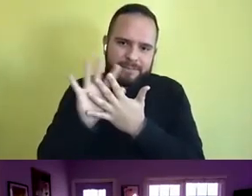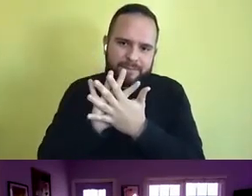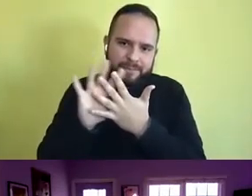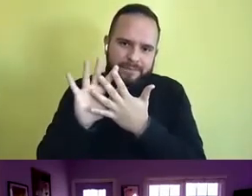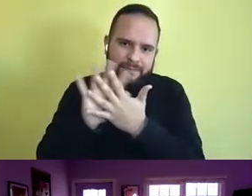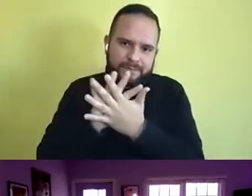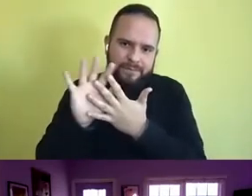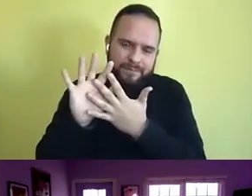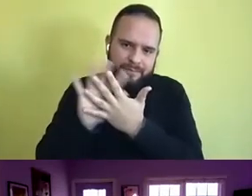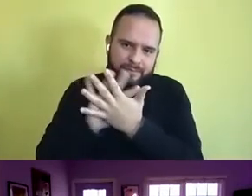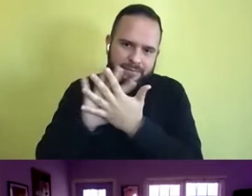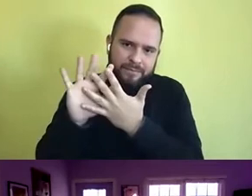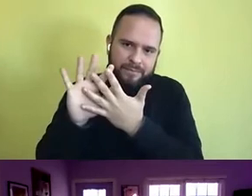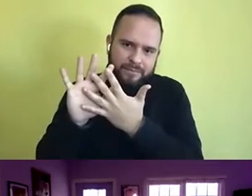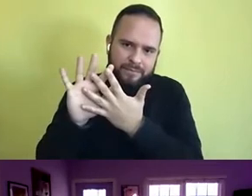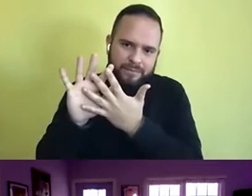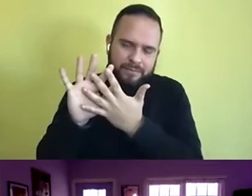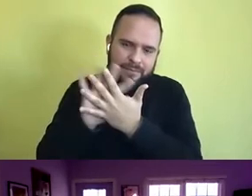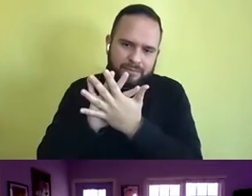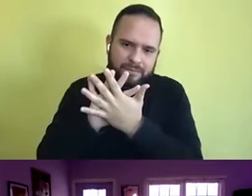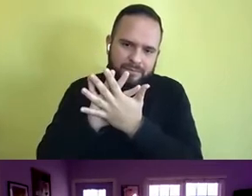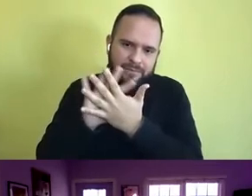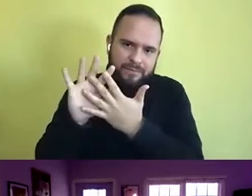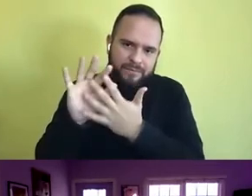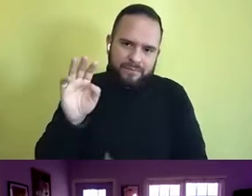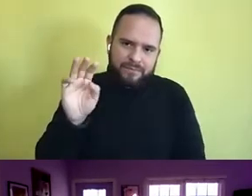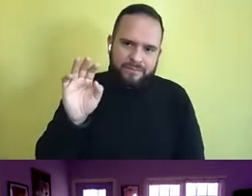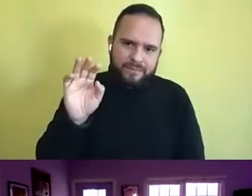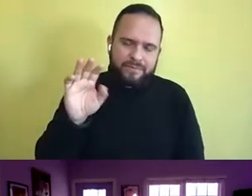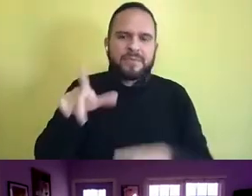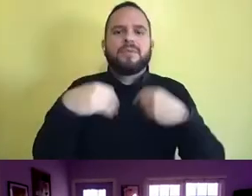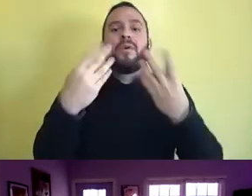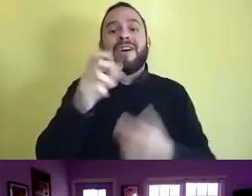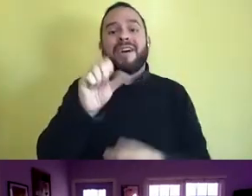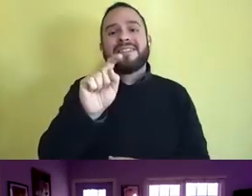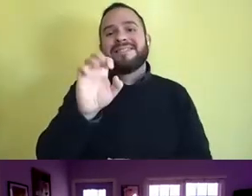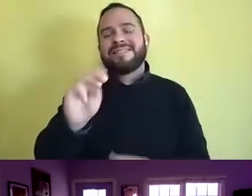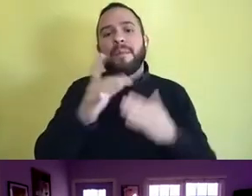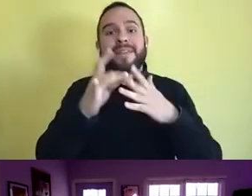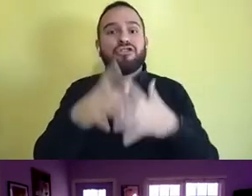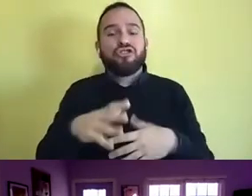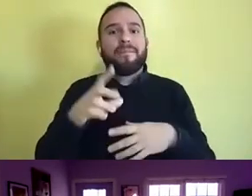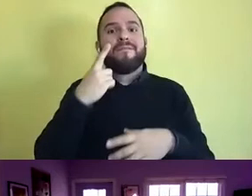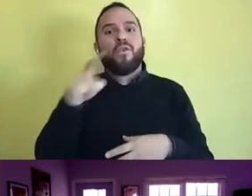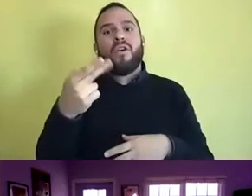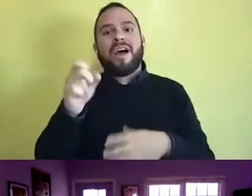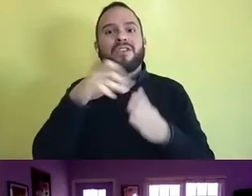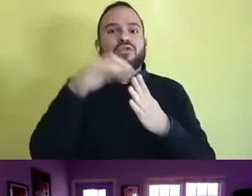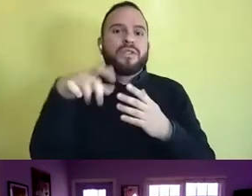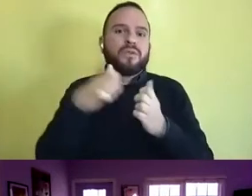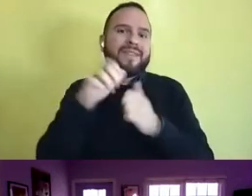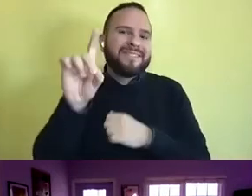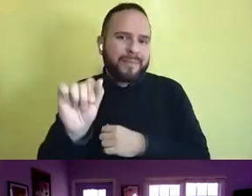Microsoft Camp board member of its code, providing STEM leadership training to high school students with disabilities.